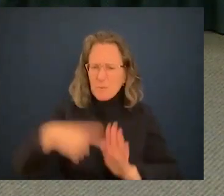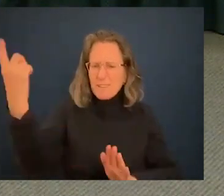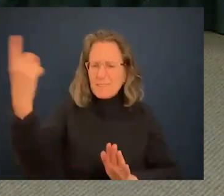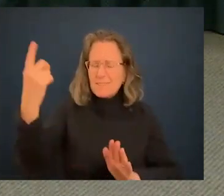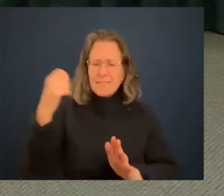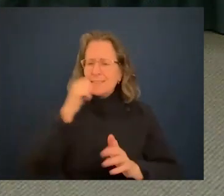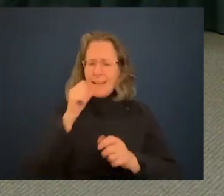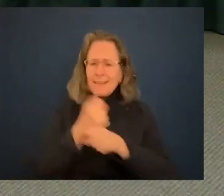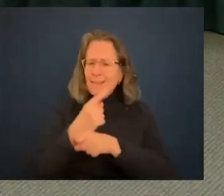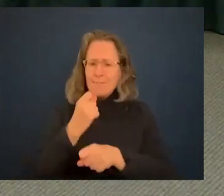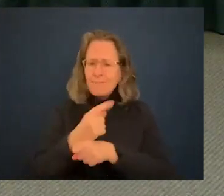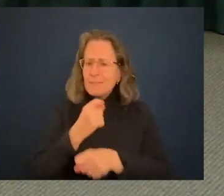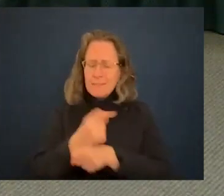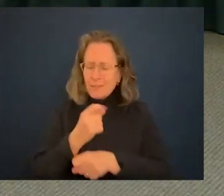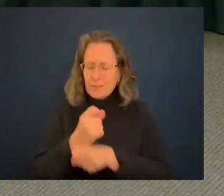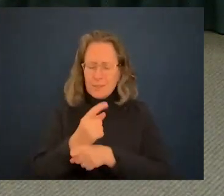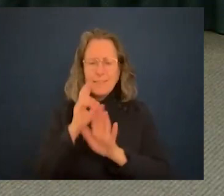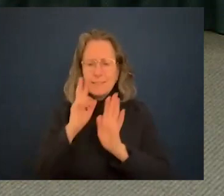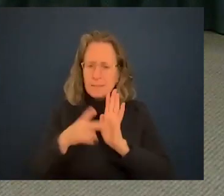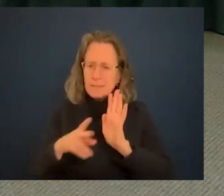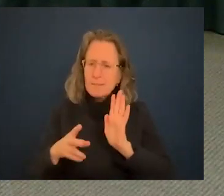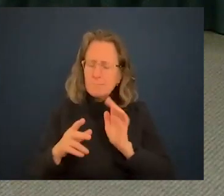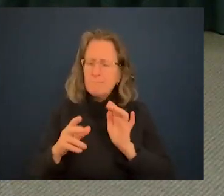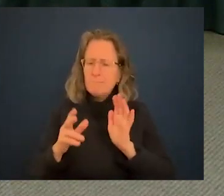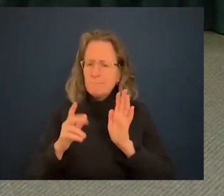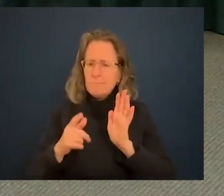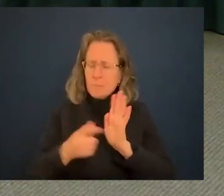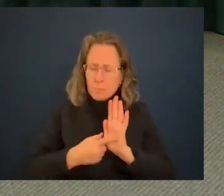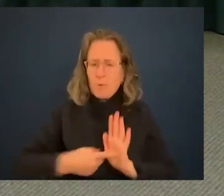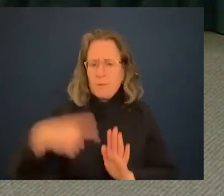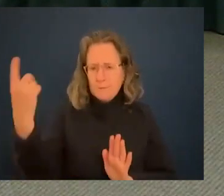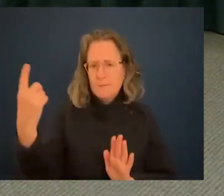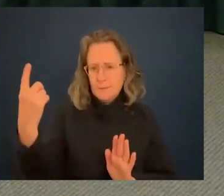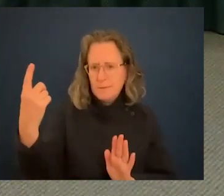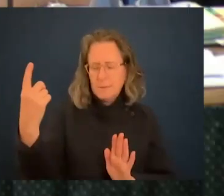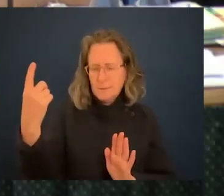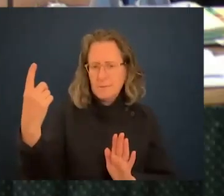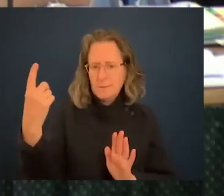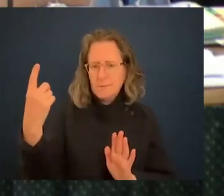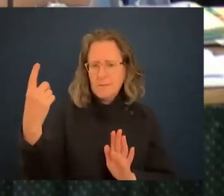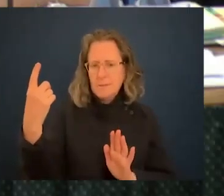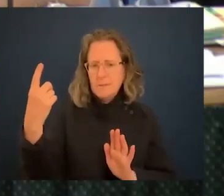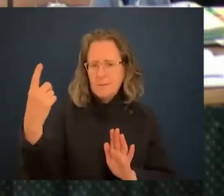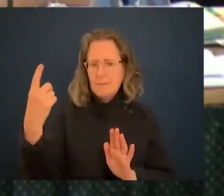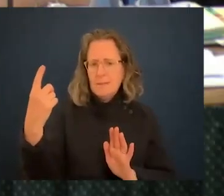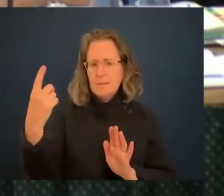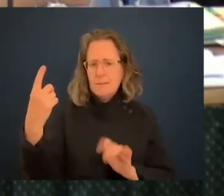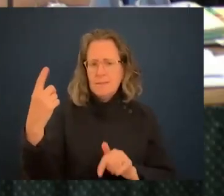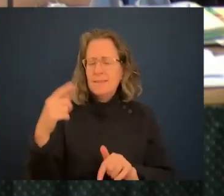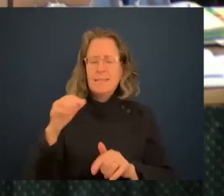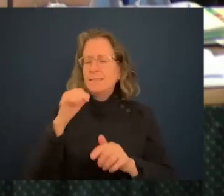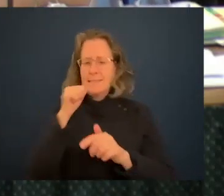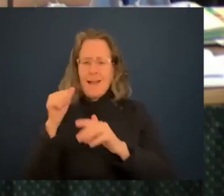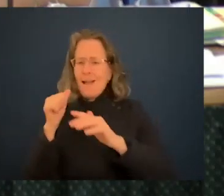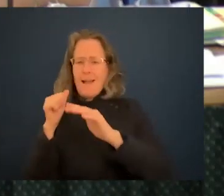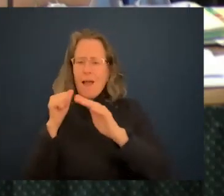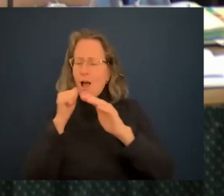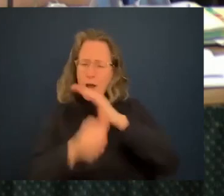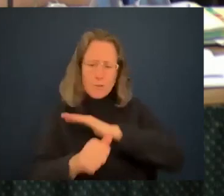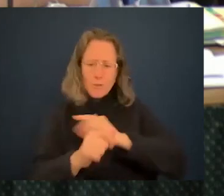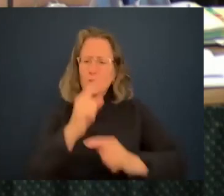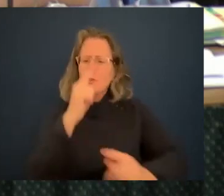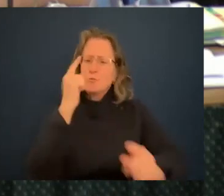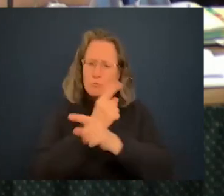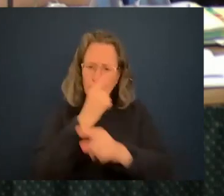one time effort that is not part of the regular annual budget